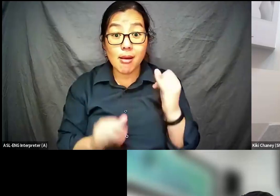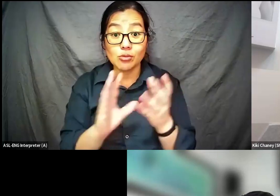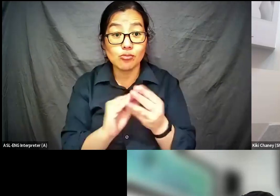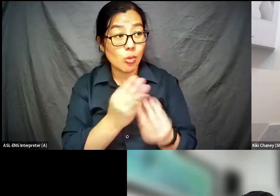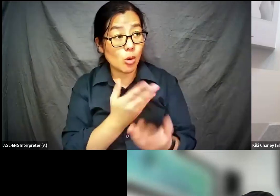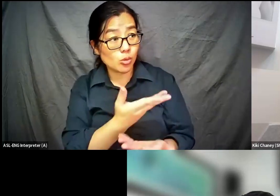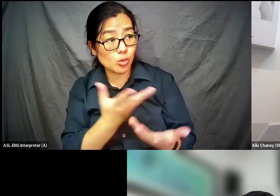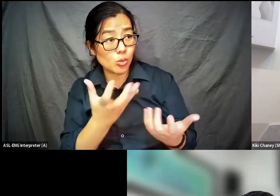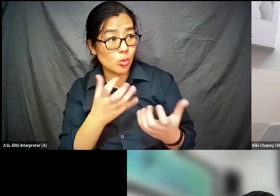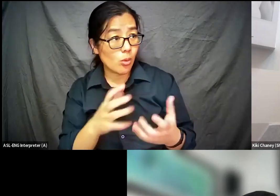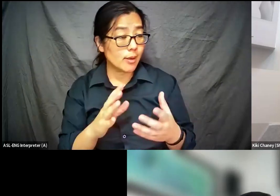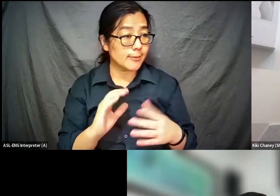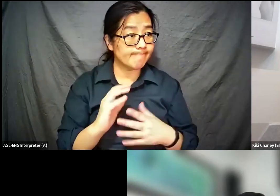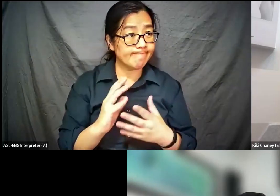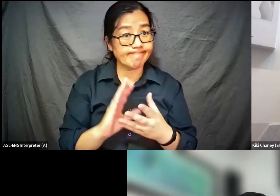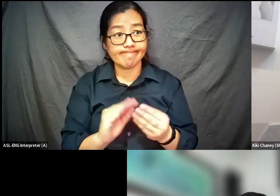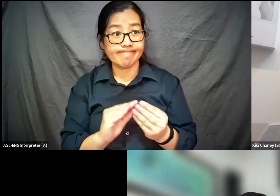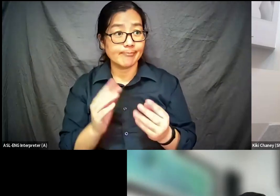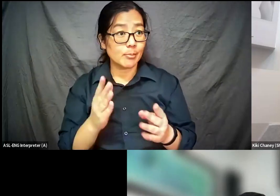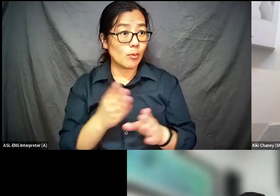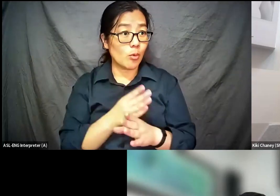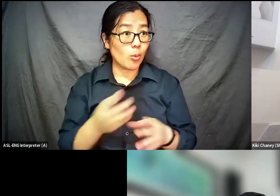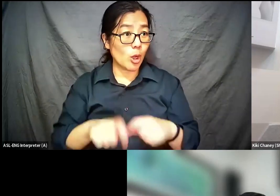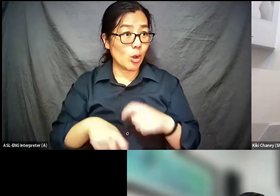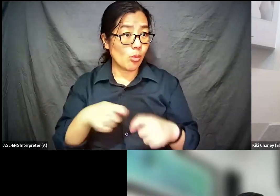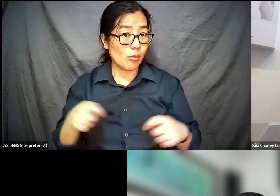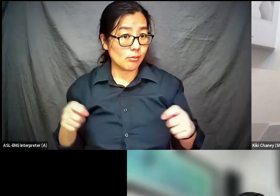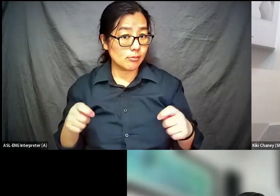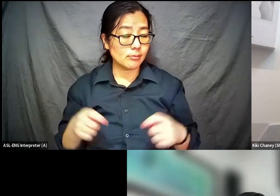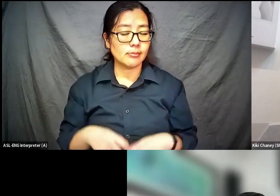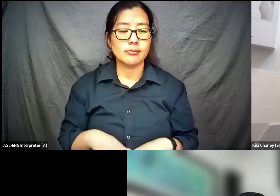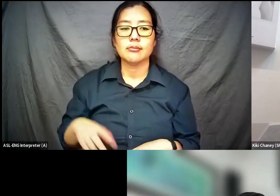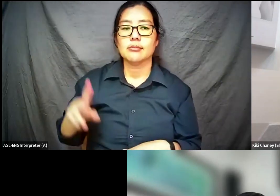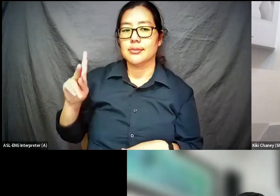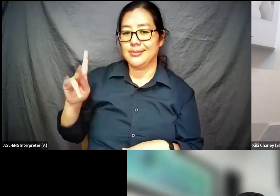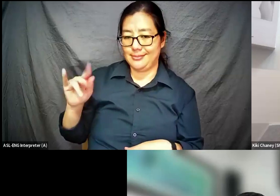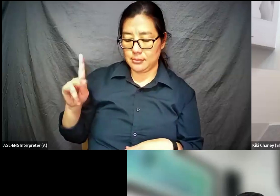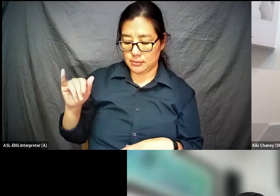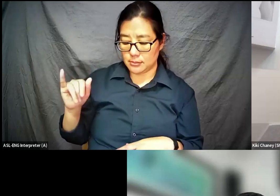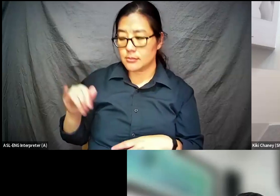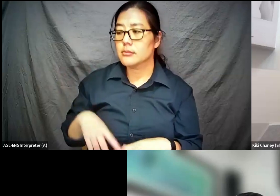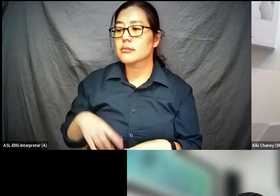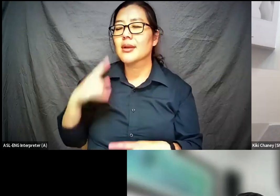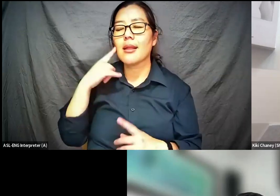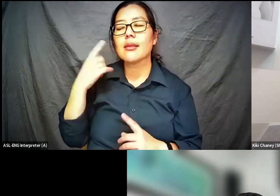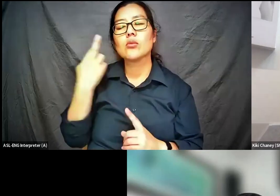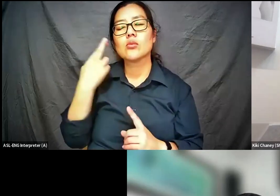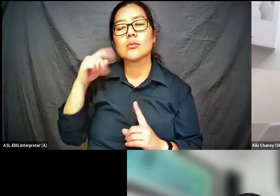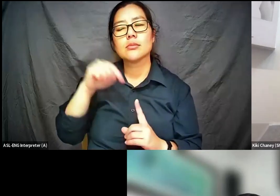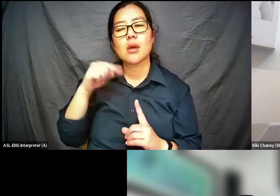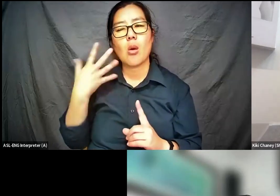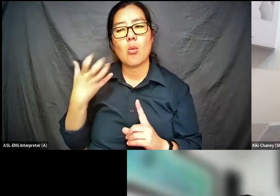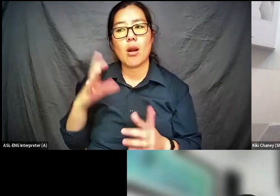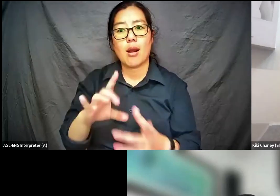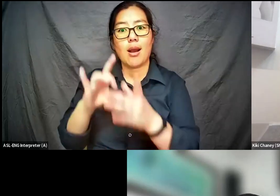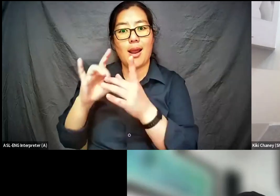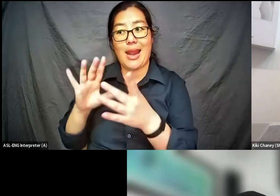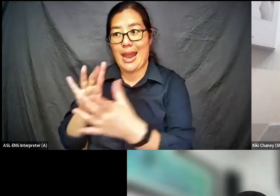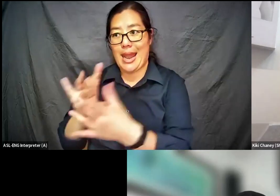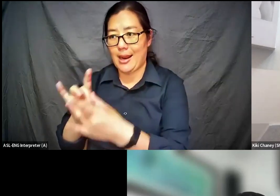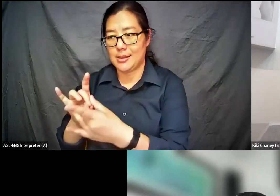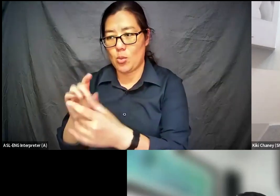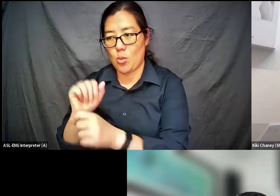as much as they did, and giving them that opportunity and paying them for their time. And as I was going